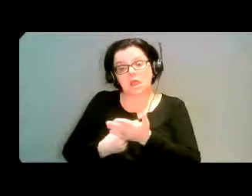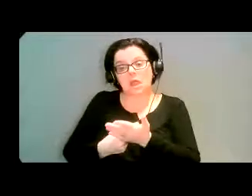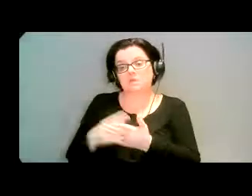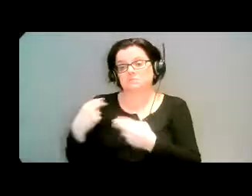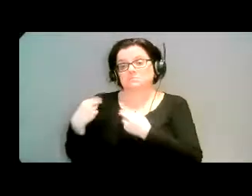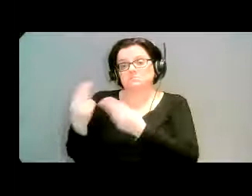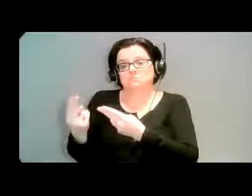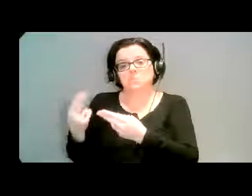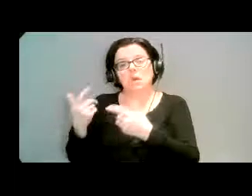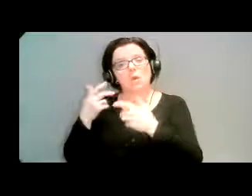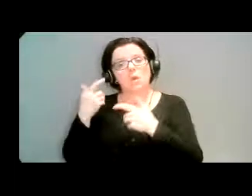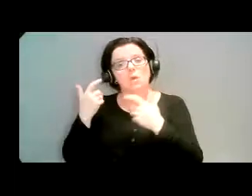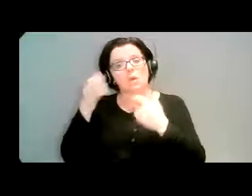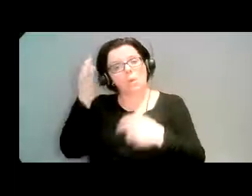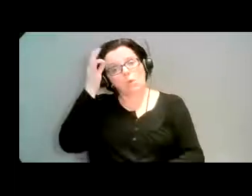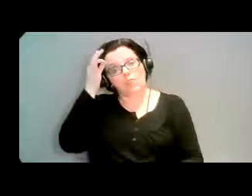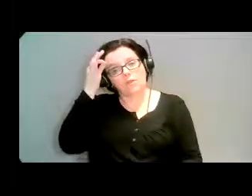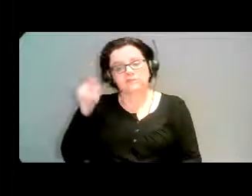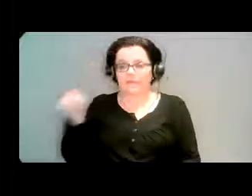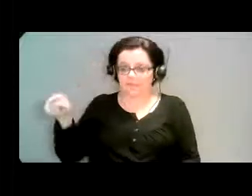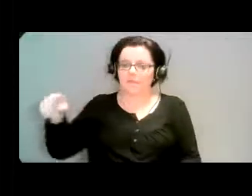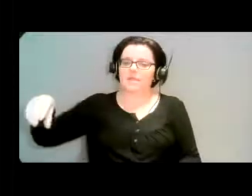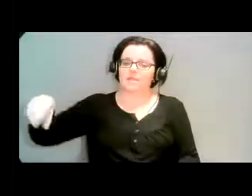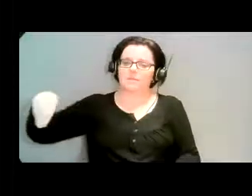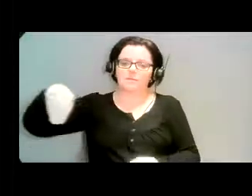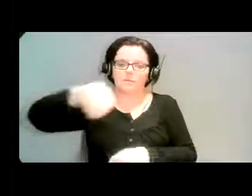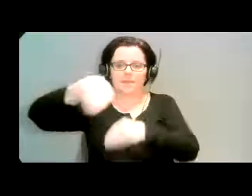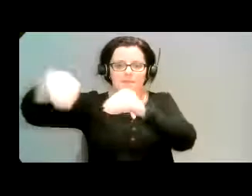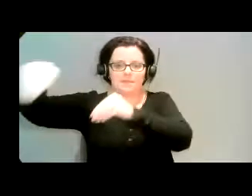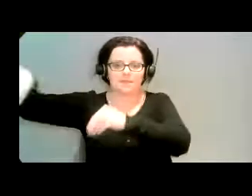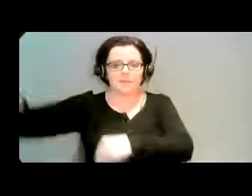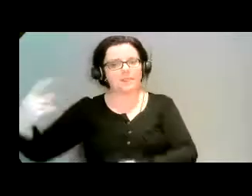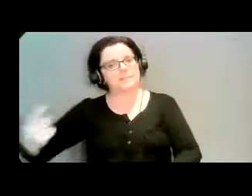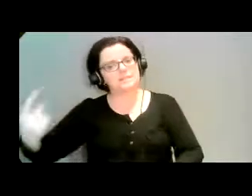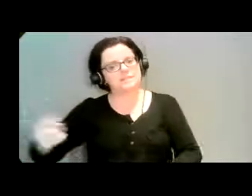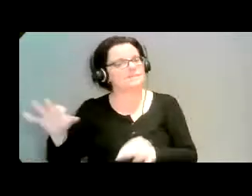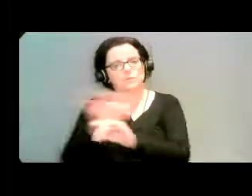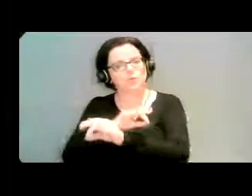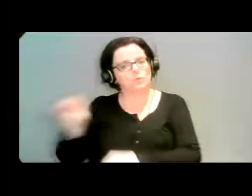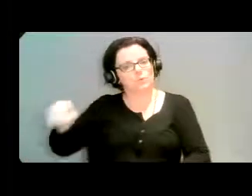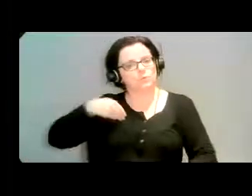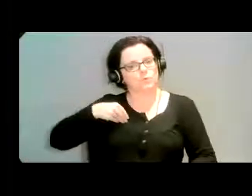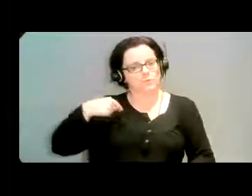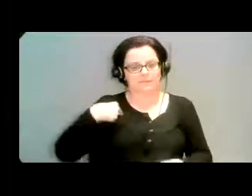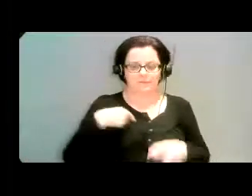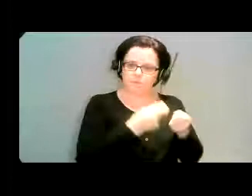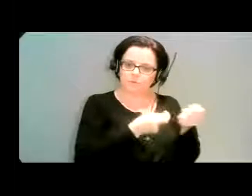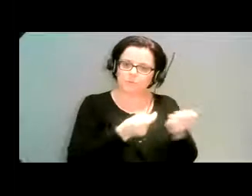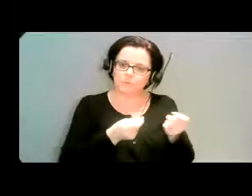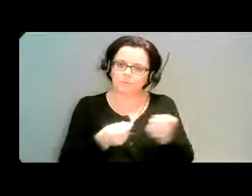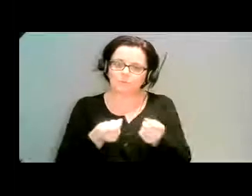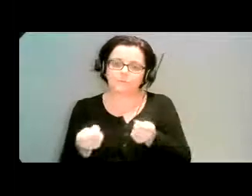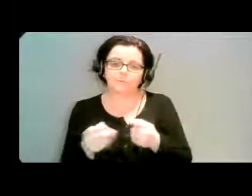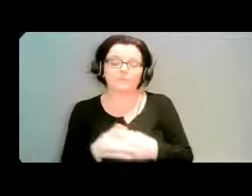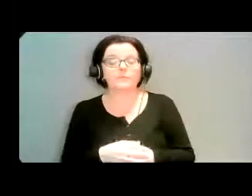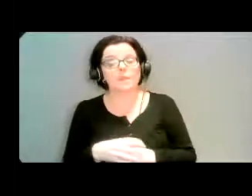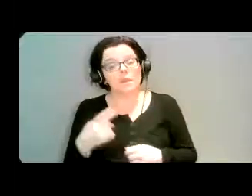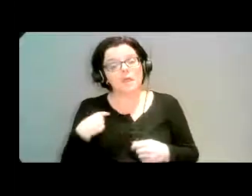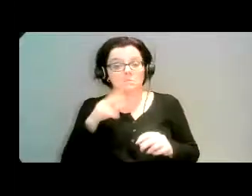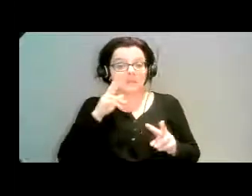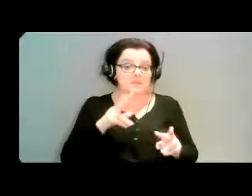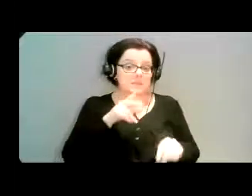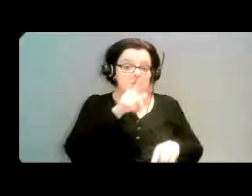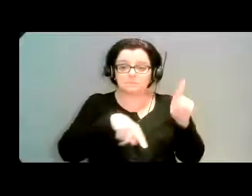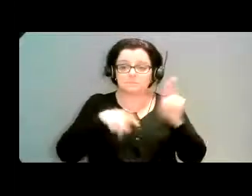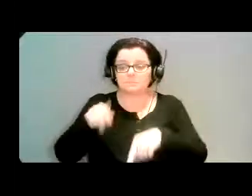you arrange yourself and what they should do. Again, in practice, I've seen many cases where they